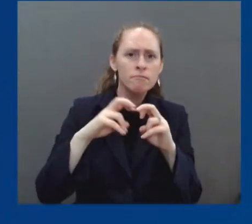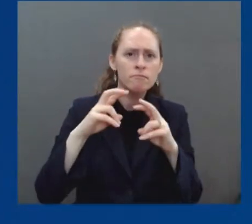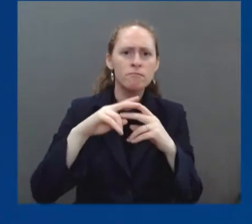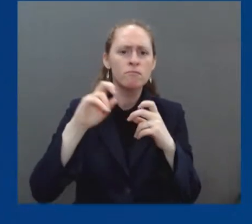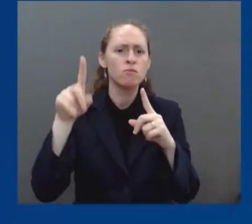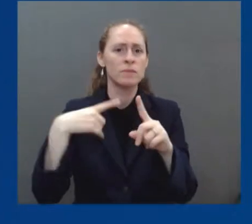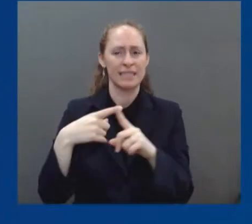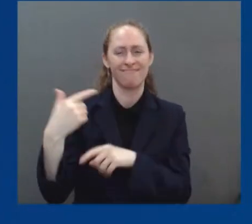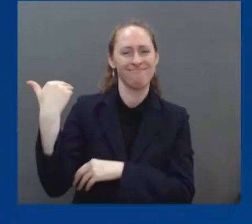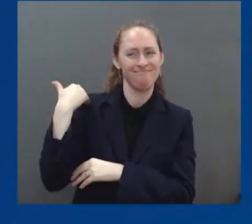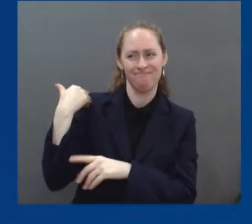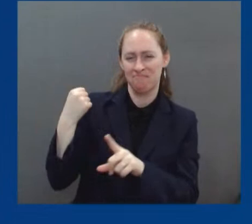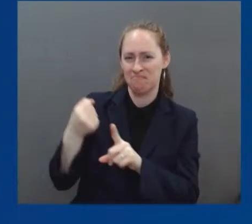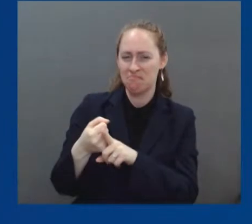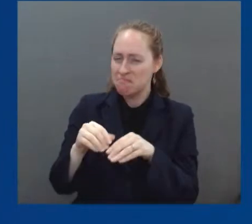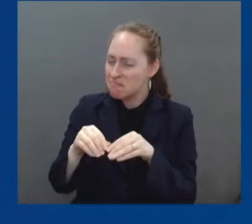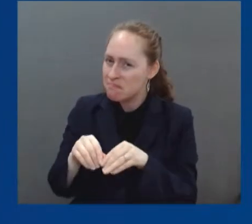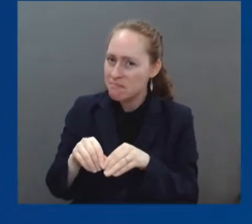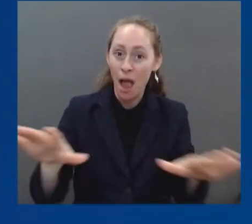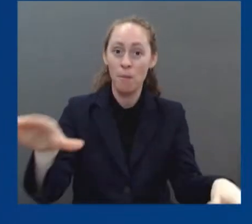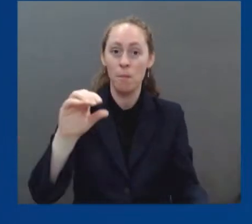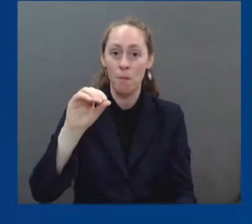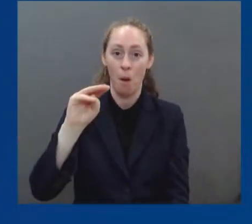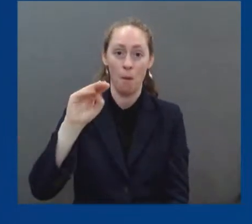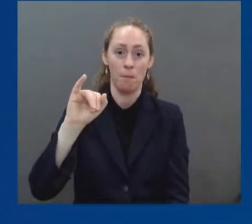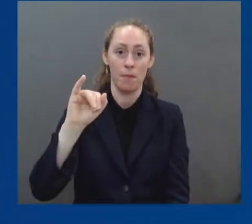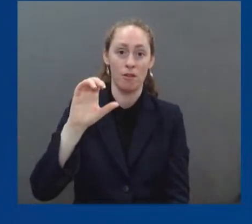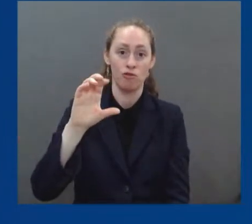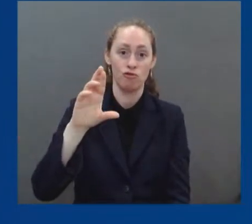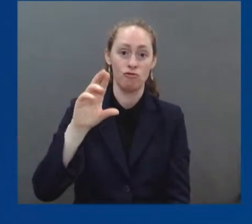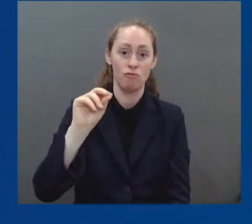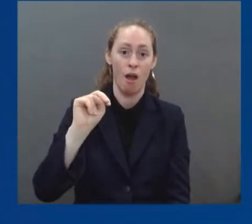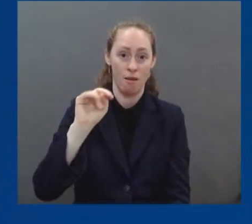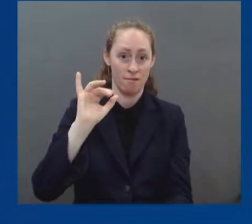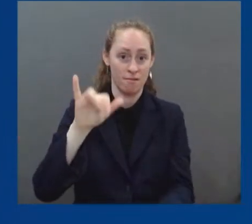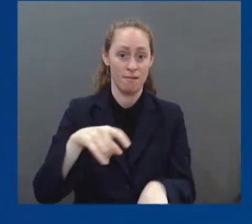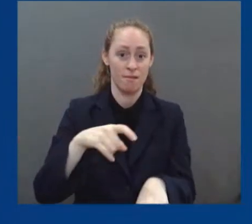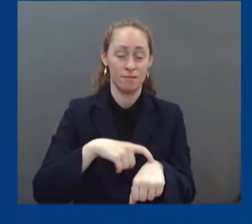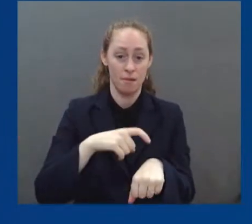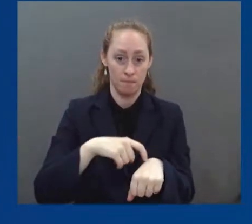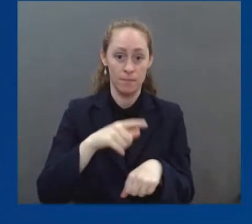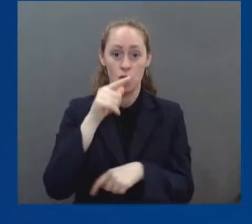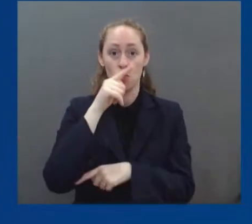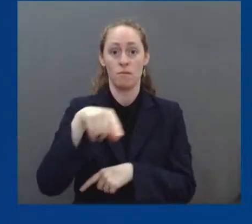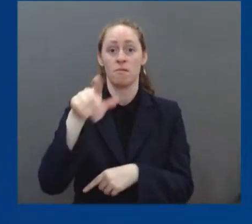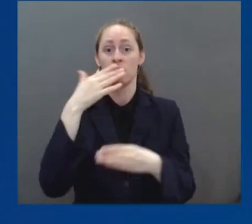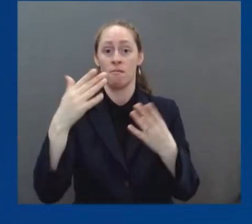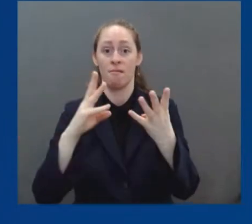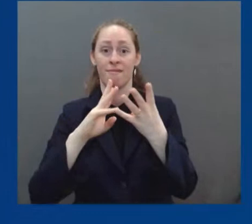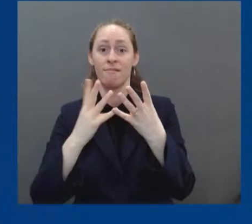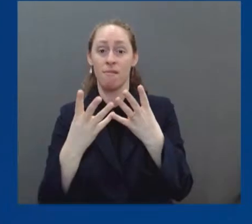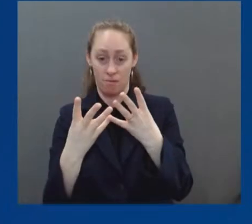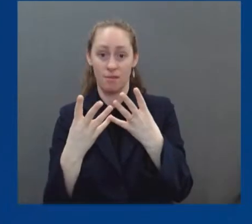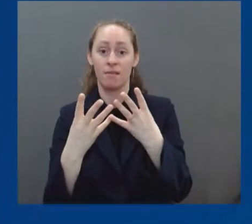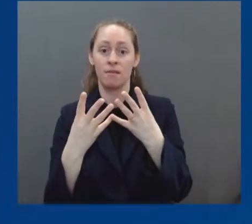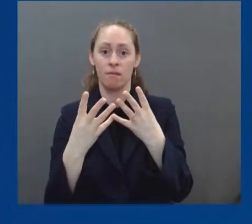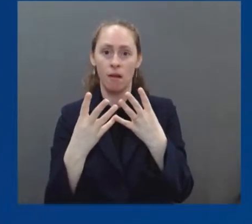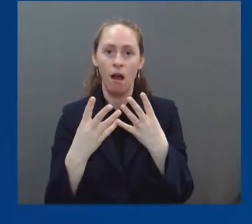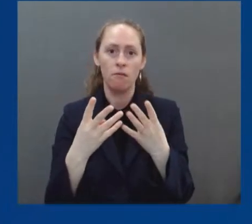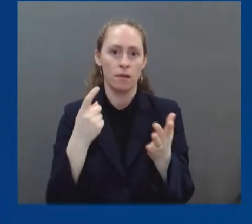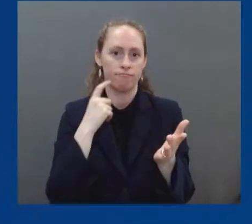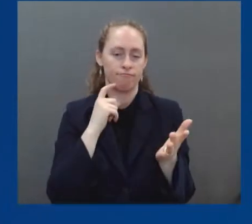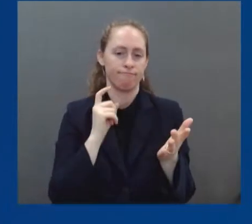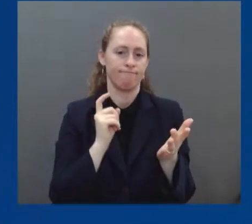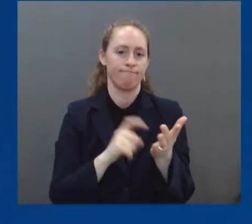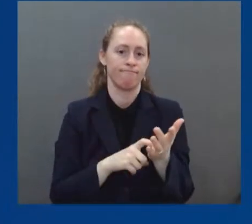4 months had a 78% reduction in death compared to those who received only the